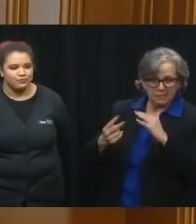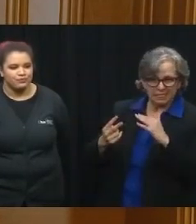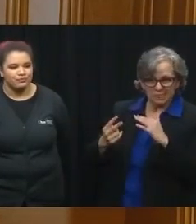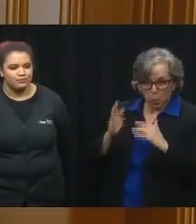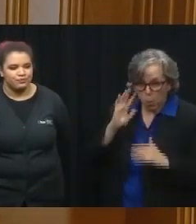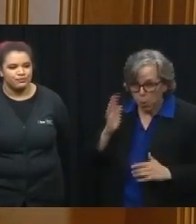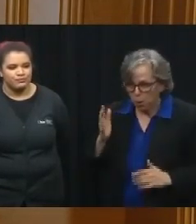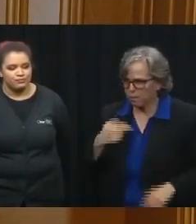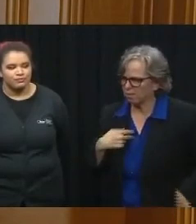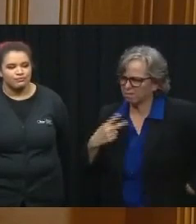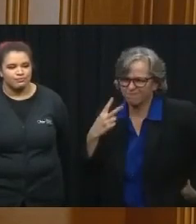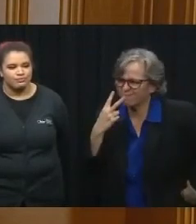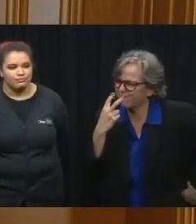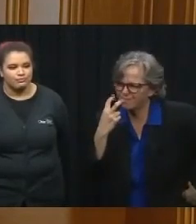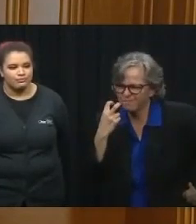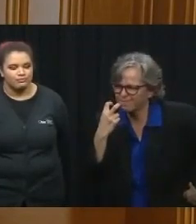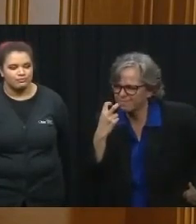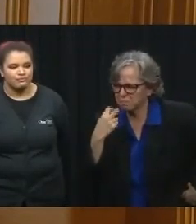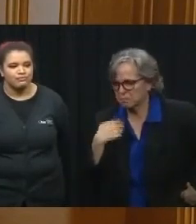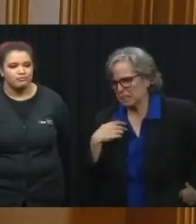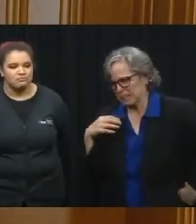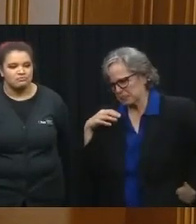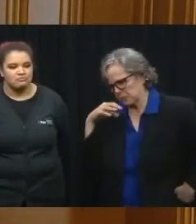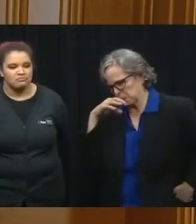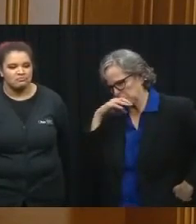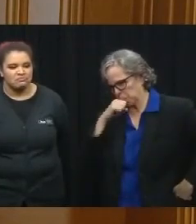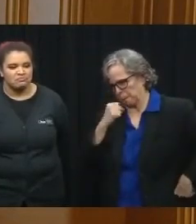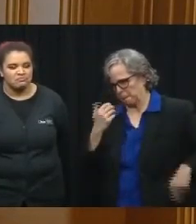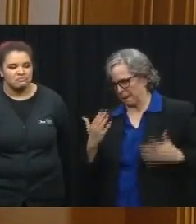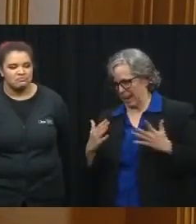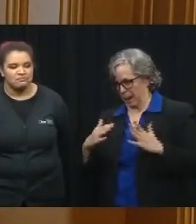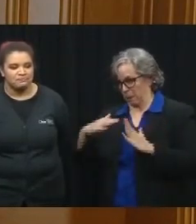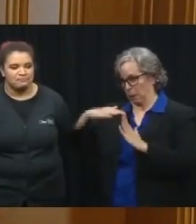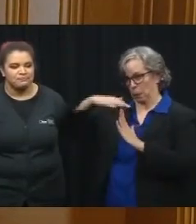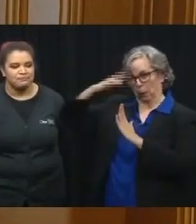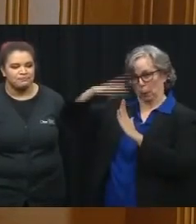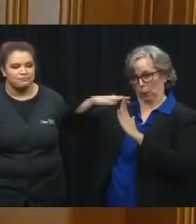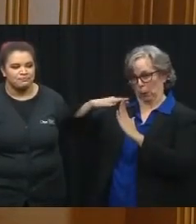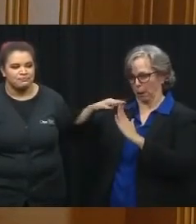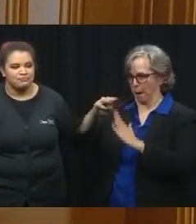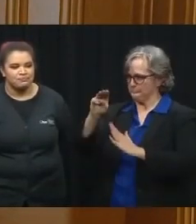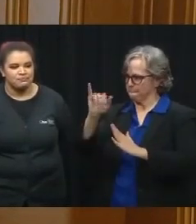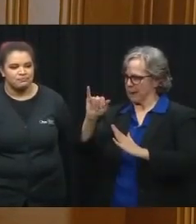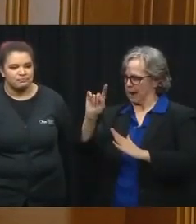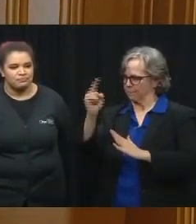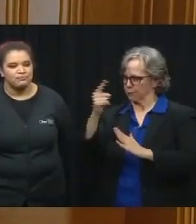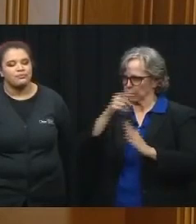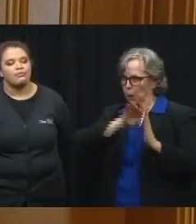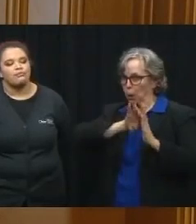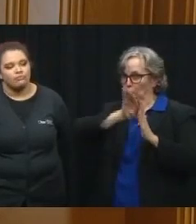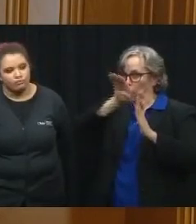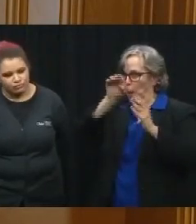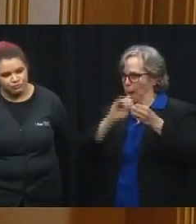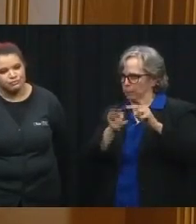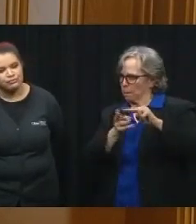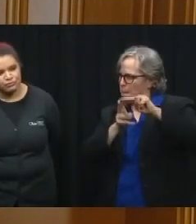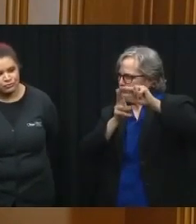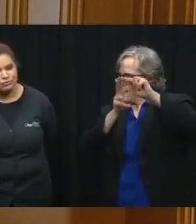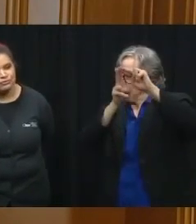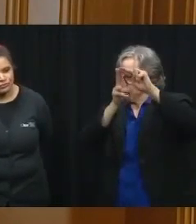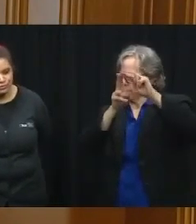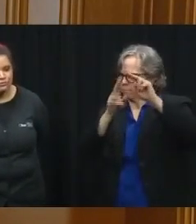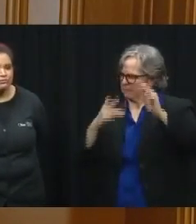that's very roughly, around May 1. We've got to do certain things, and the people of the state of Ohio are doing those.